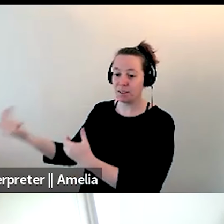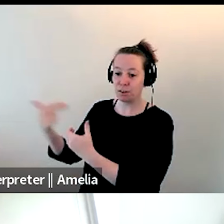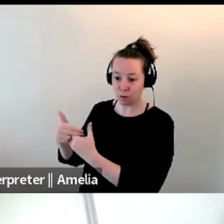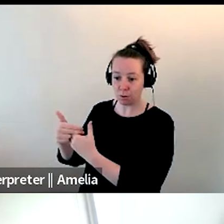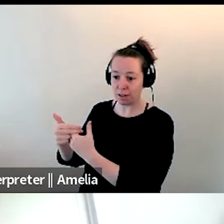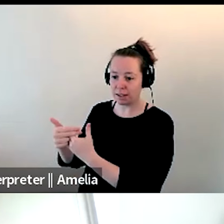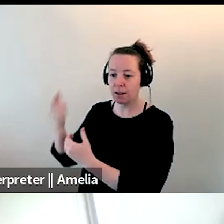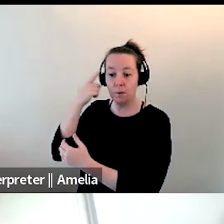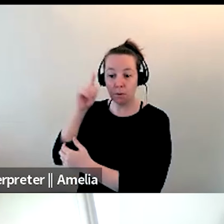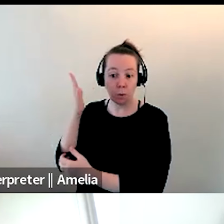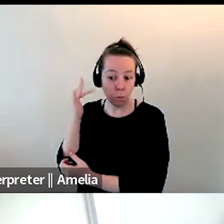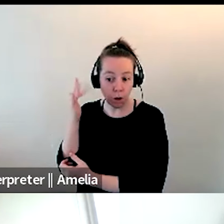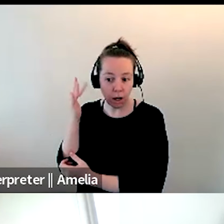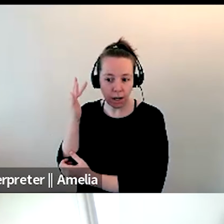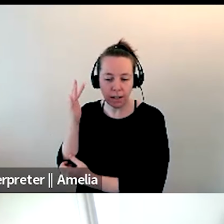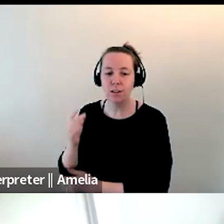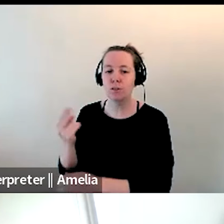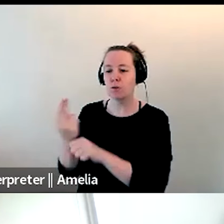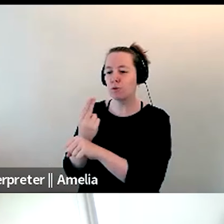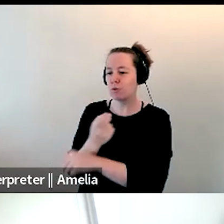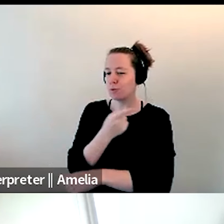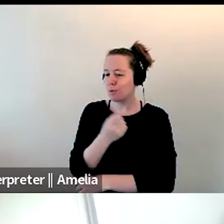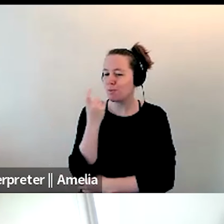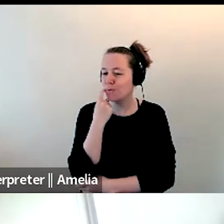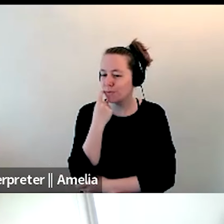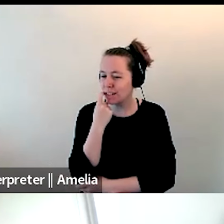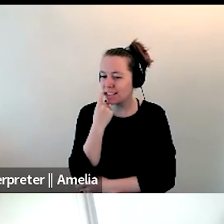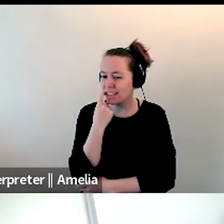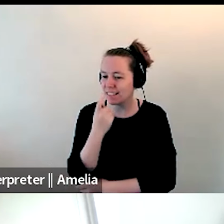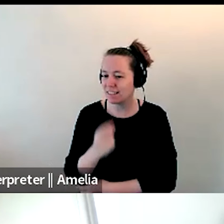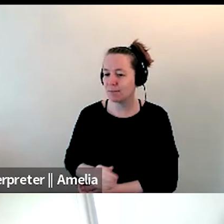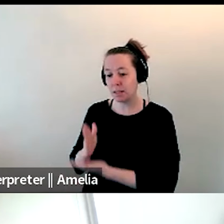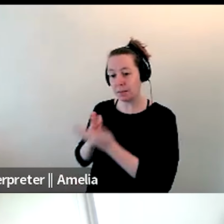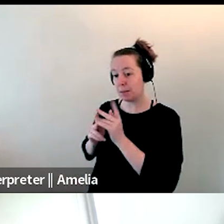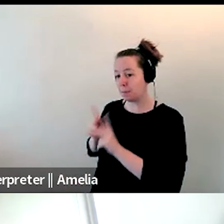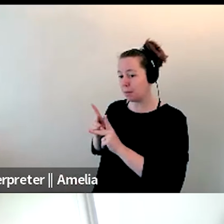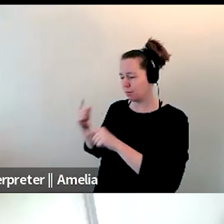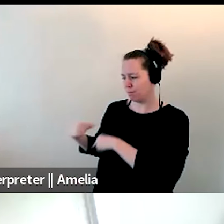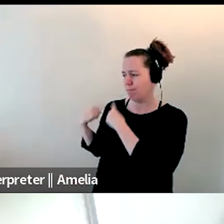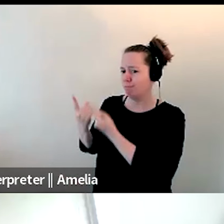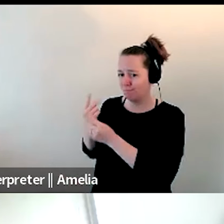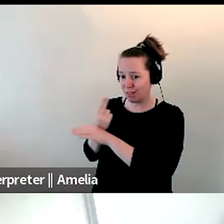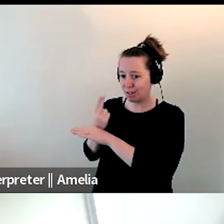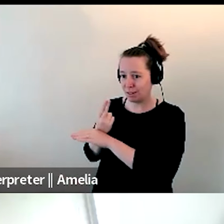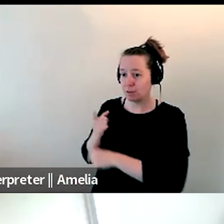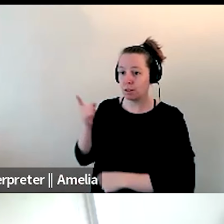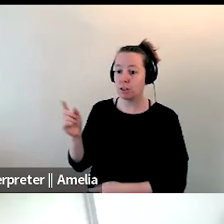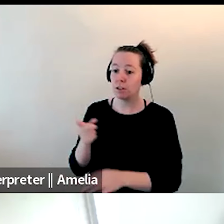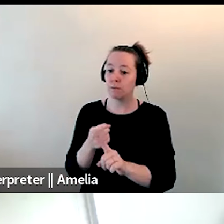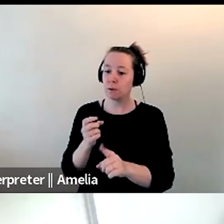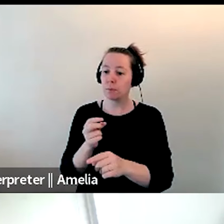I'd like to welcome Madeline Kelly, who is the Discoverability Network's campus ambassador at Queen's